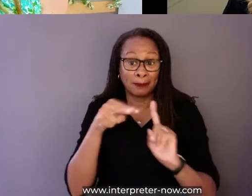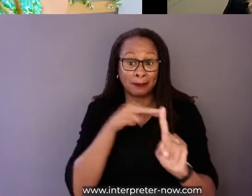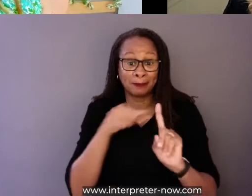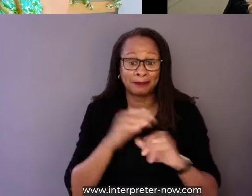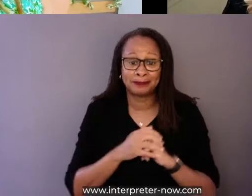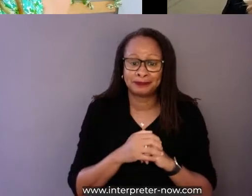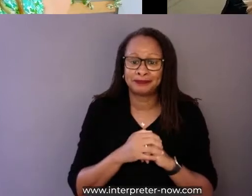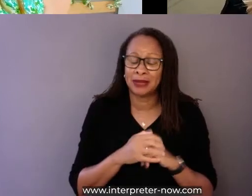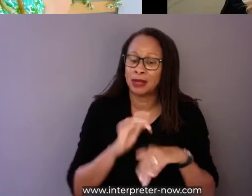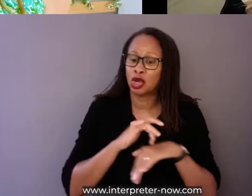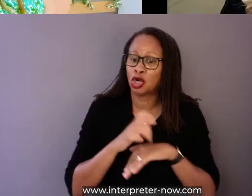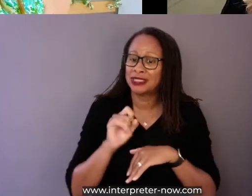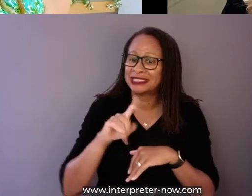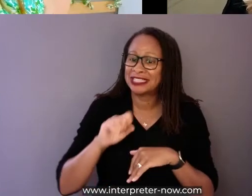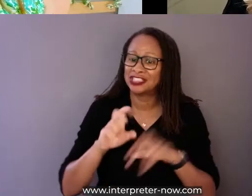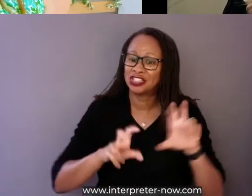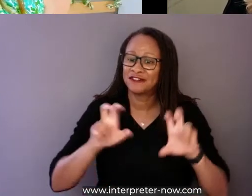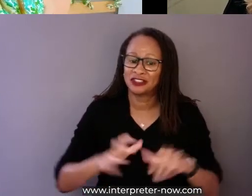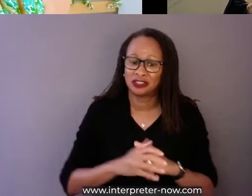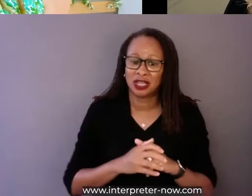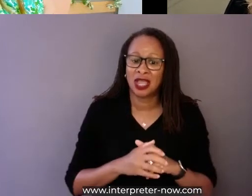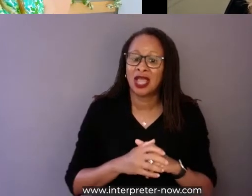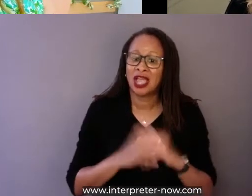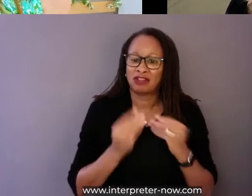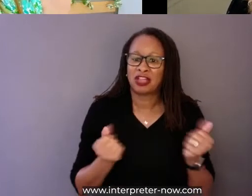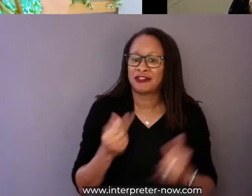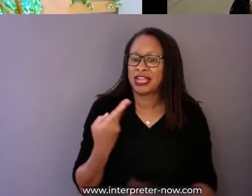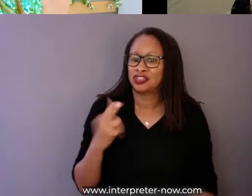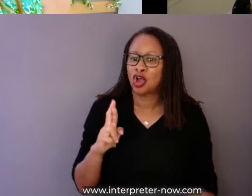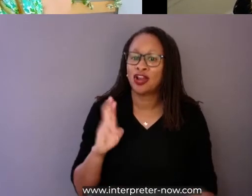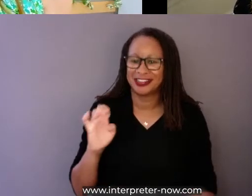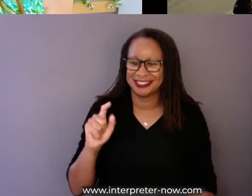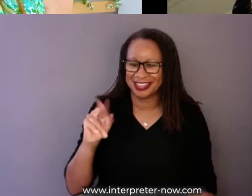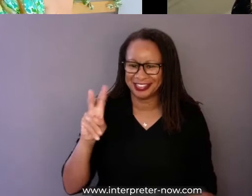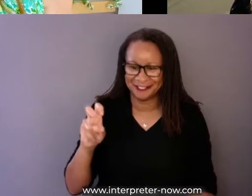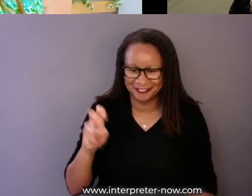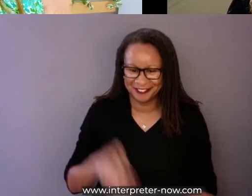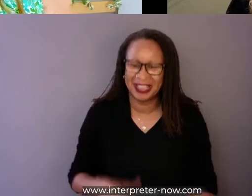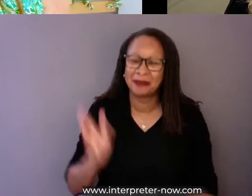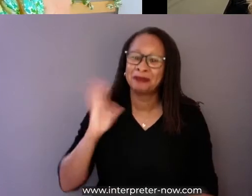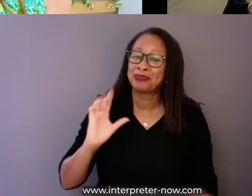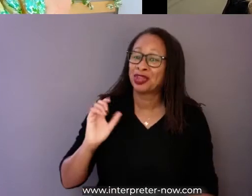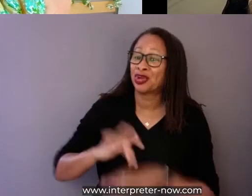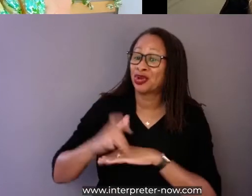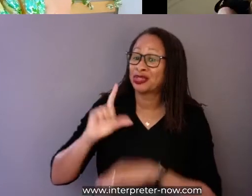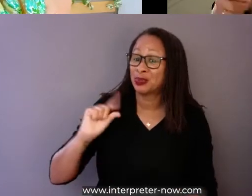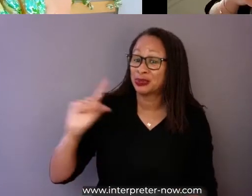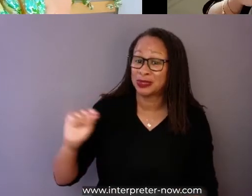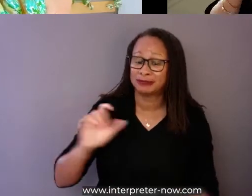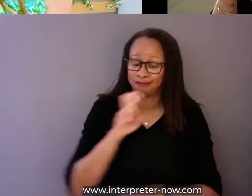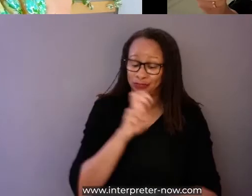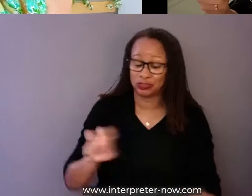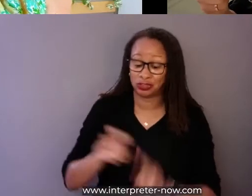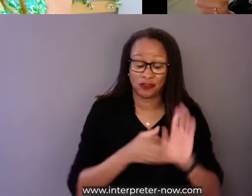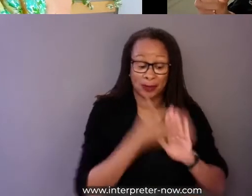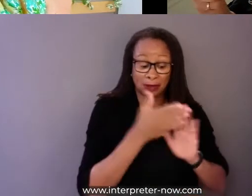early stage investor and I am a recovering HR executive. back in early 2020, I transitioned from